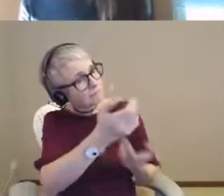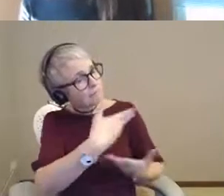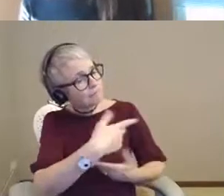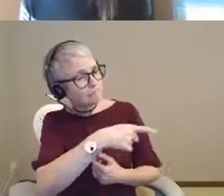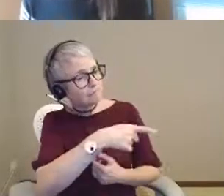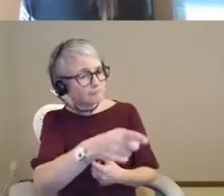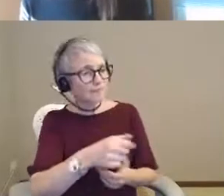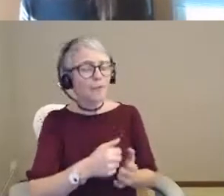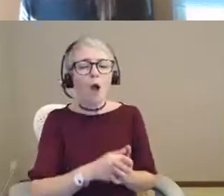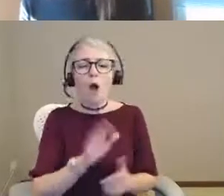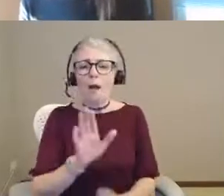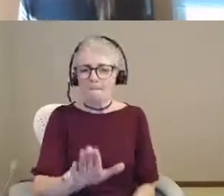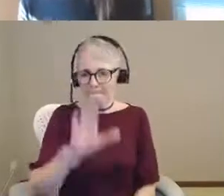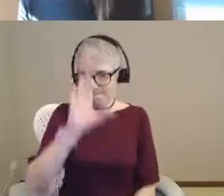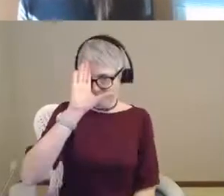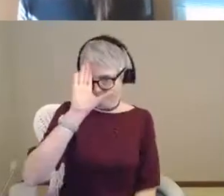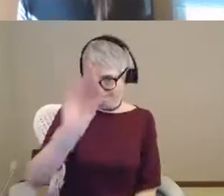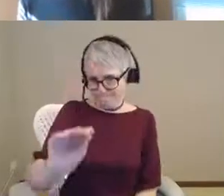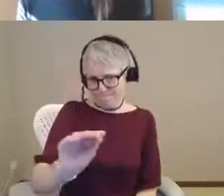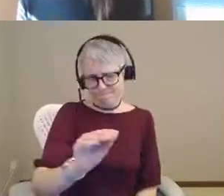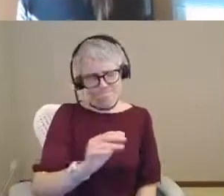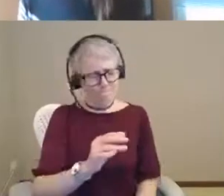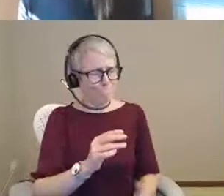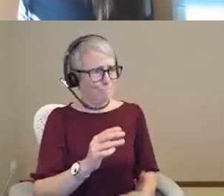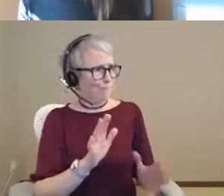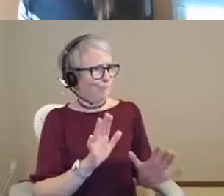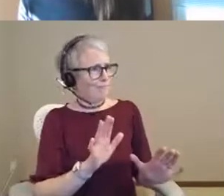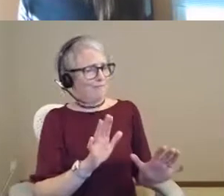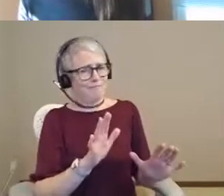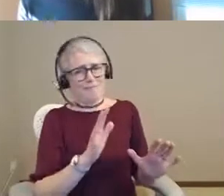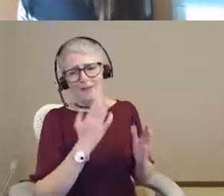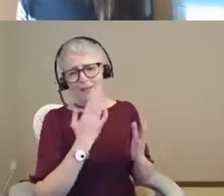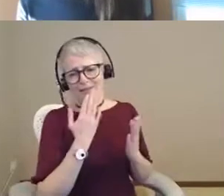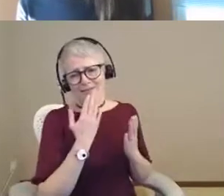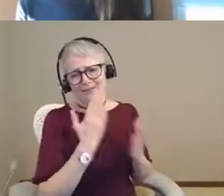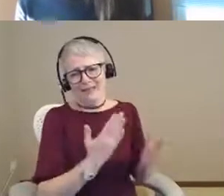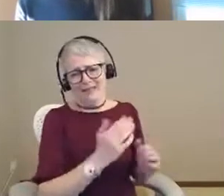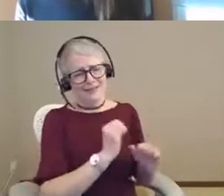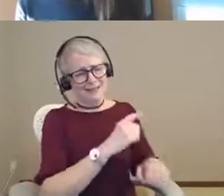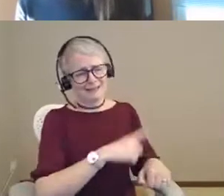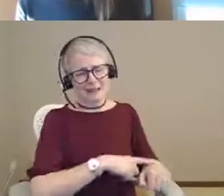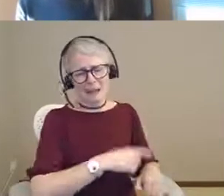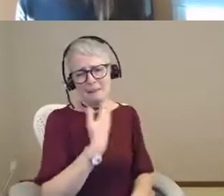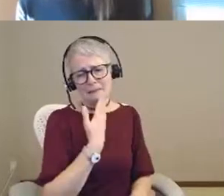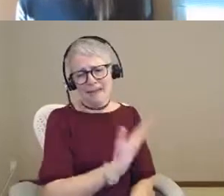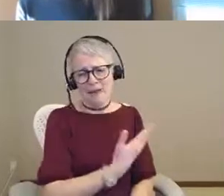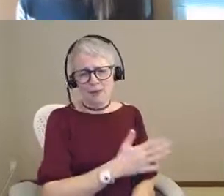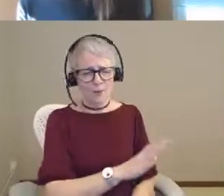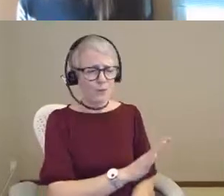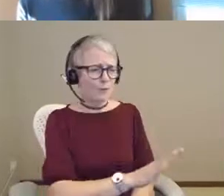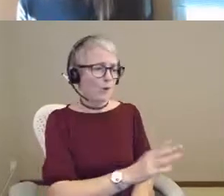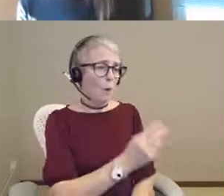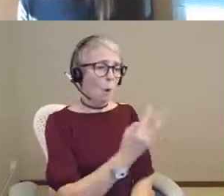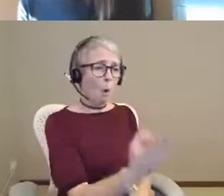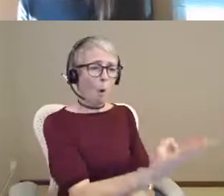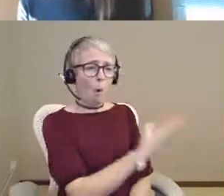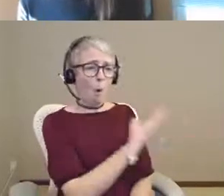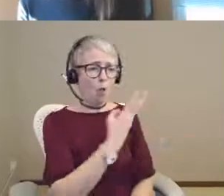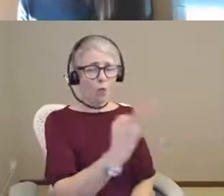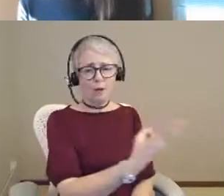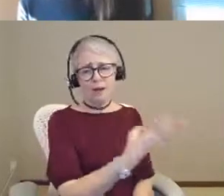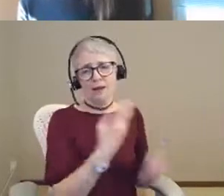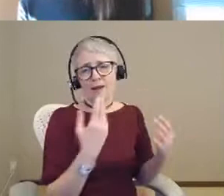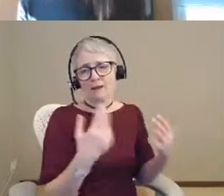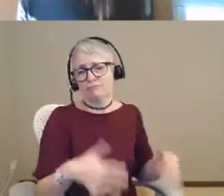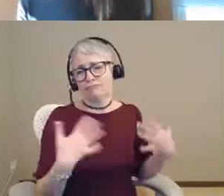I just have to say first a massive thank you really for them giving up their valuable time. All three of them are